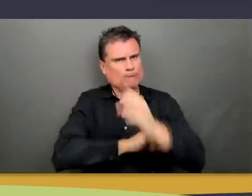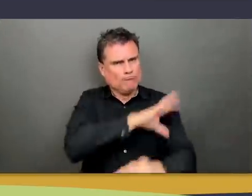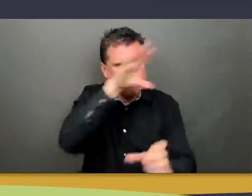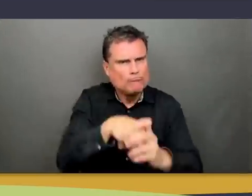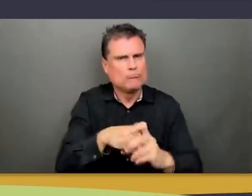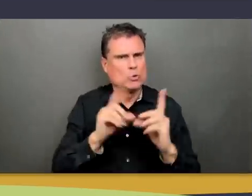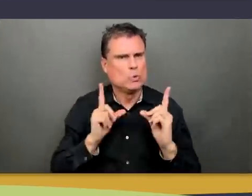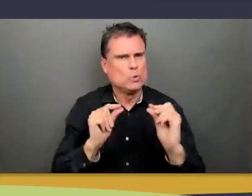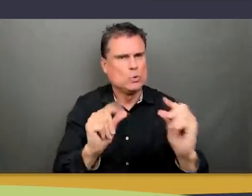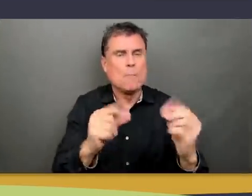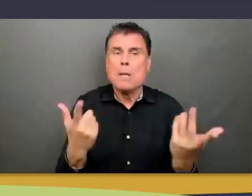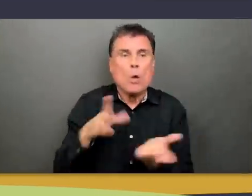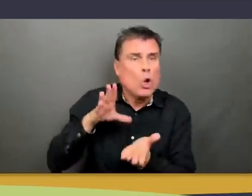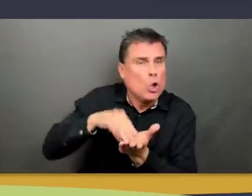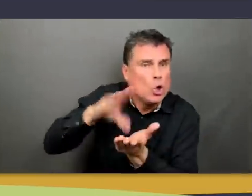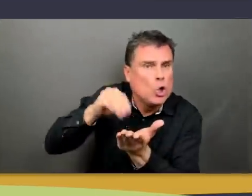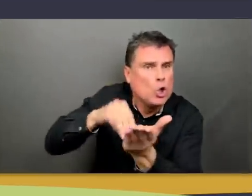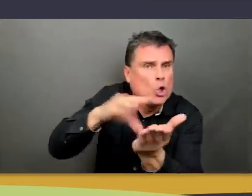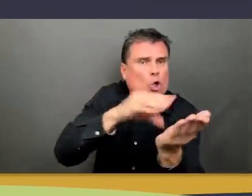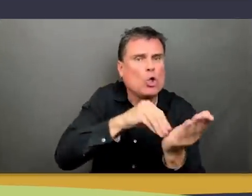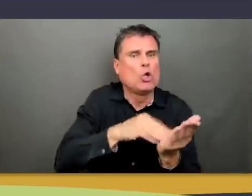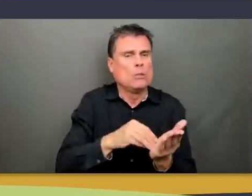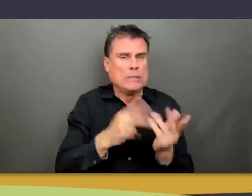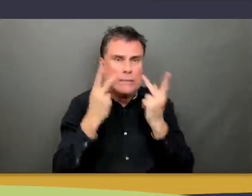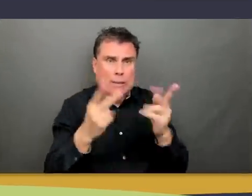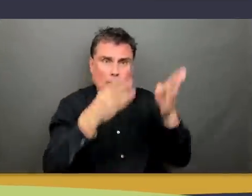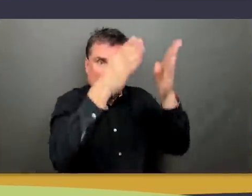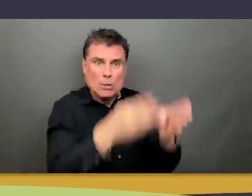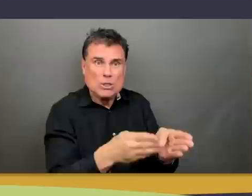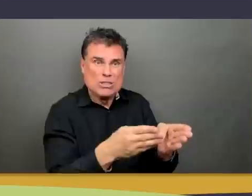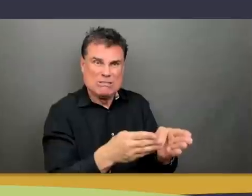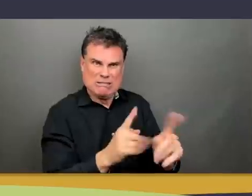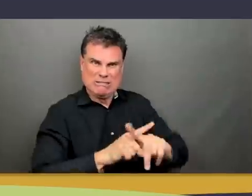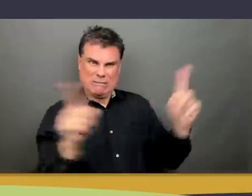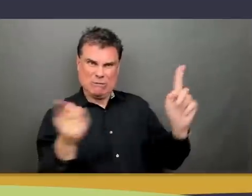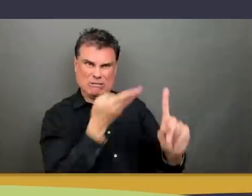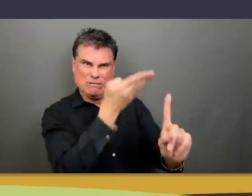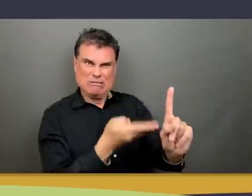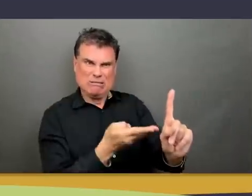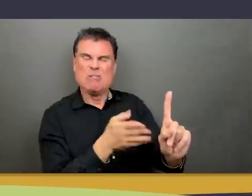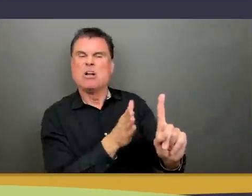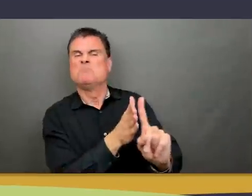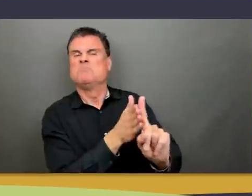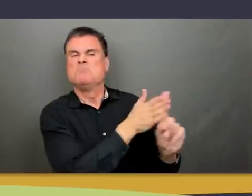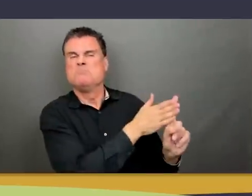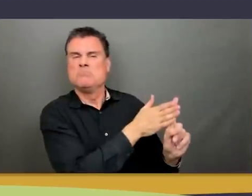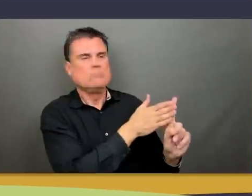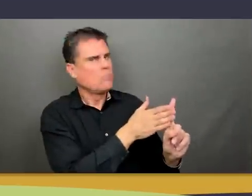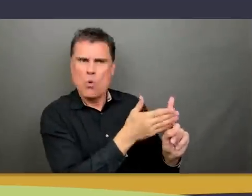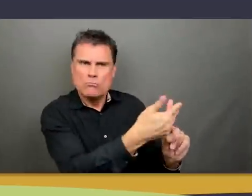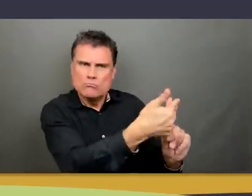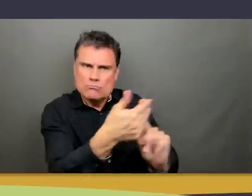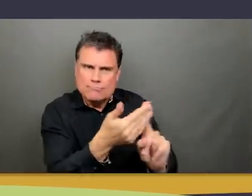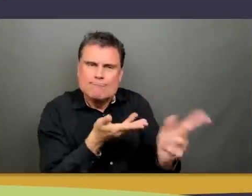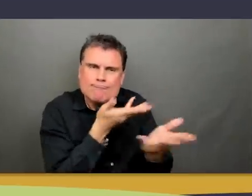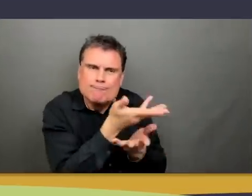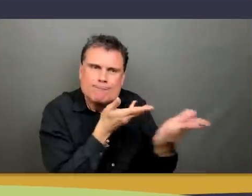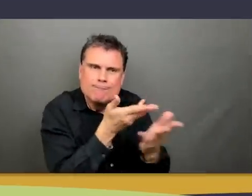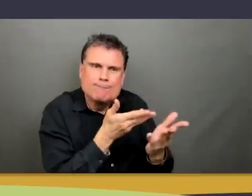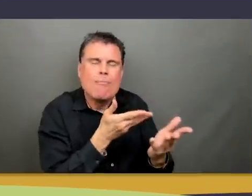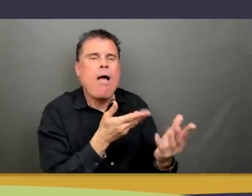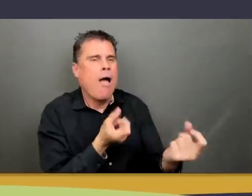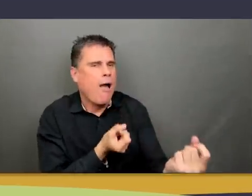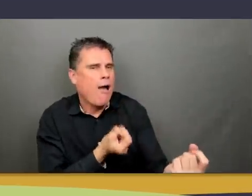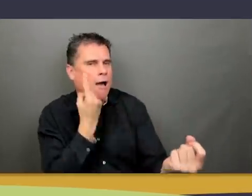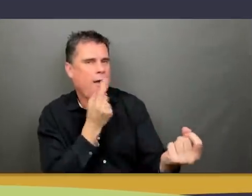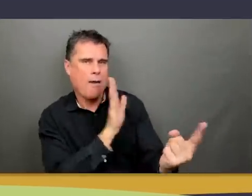putting yourself in someone else's shoe to try and understand what their experience is like, and a person of color at